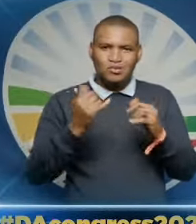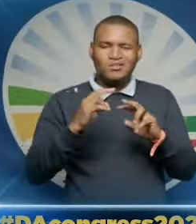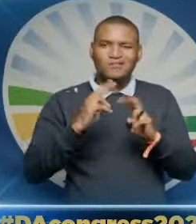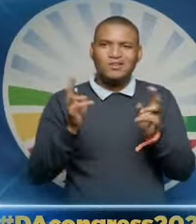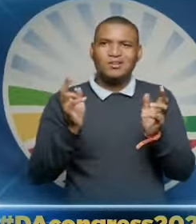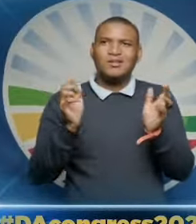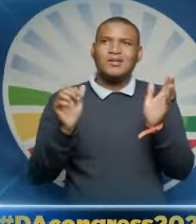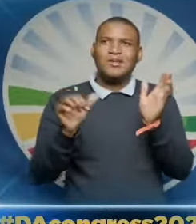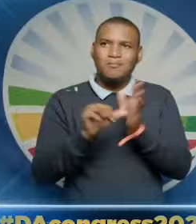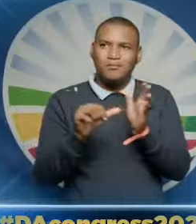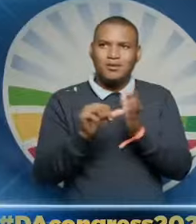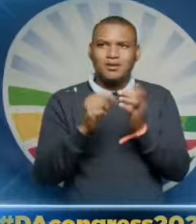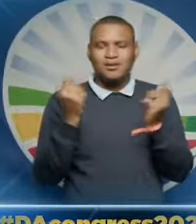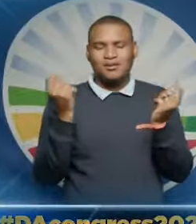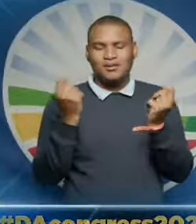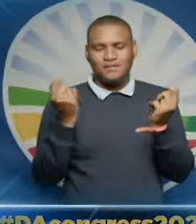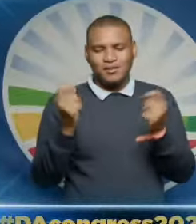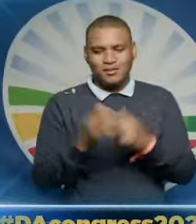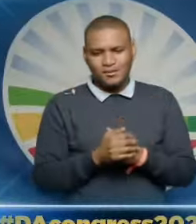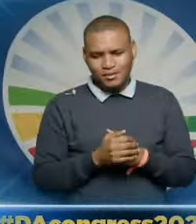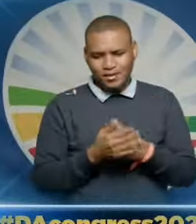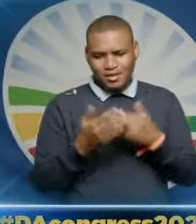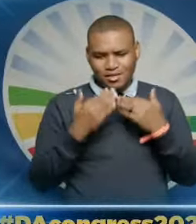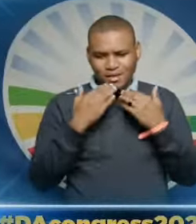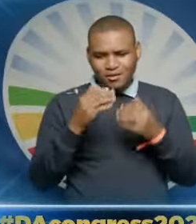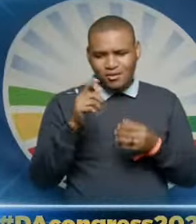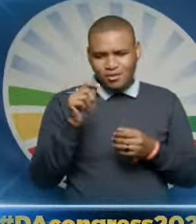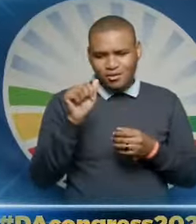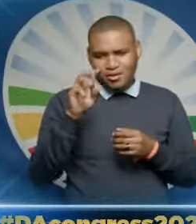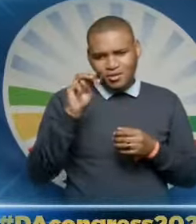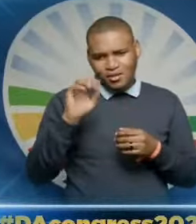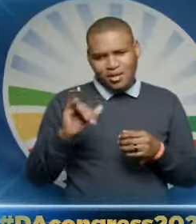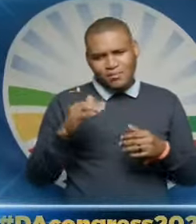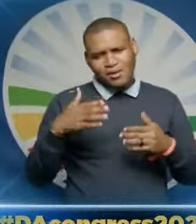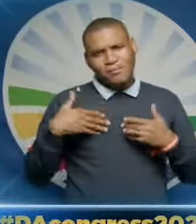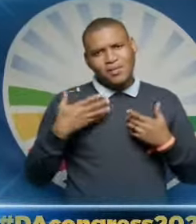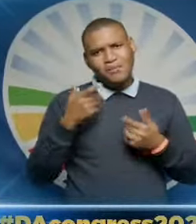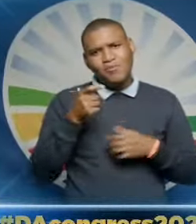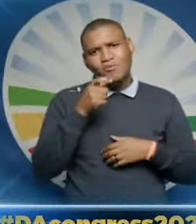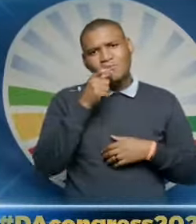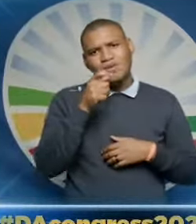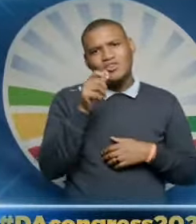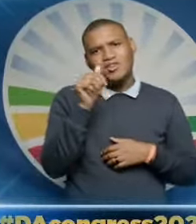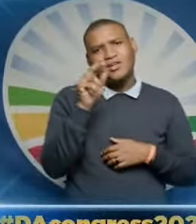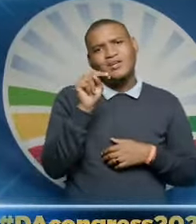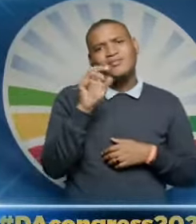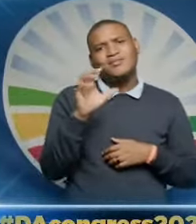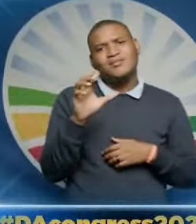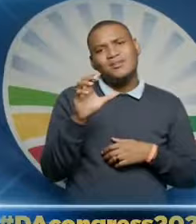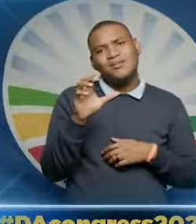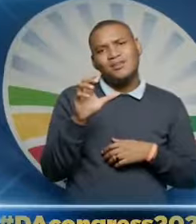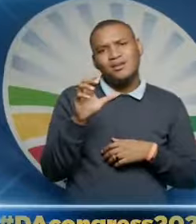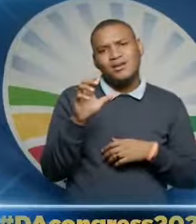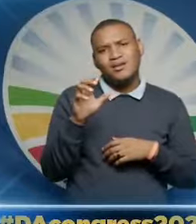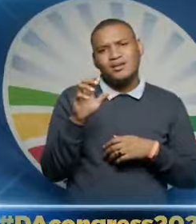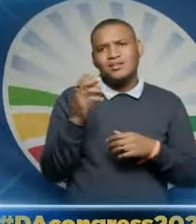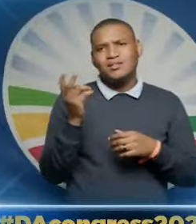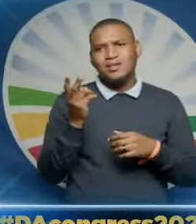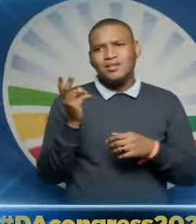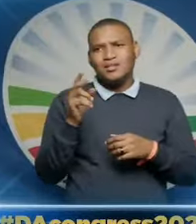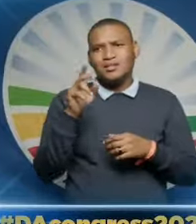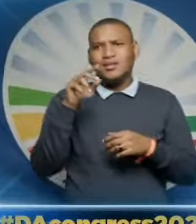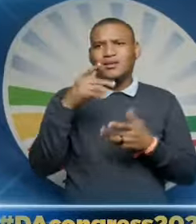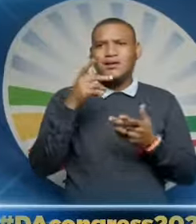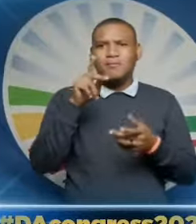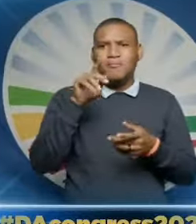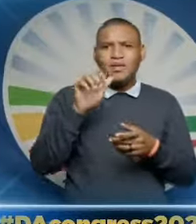important event in the DA. No, thank you, Tammy. I'm glad that you mentioned ANC proxy parties such as the PA that